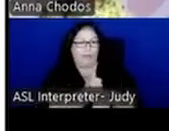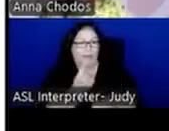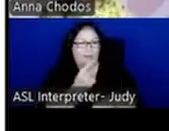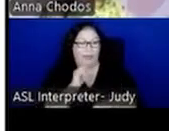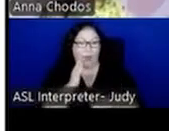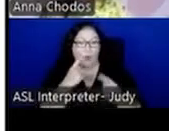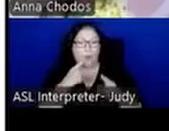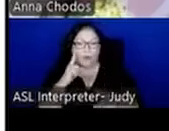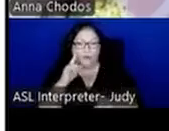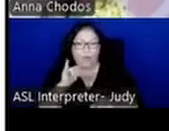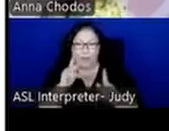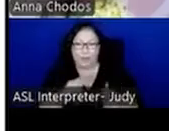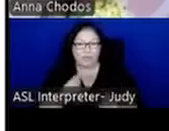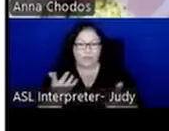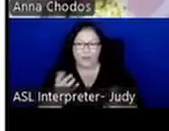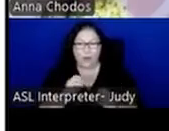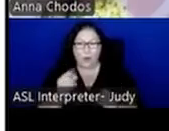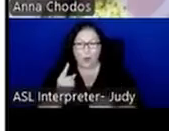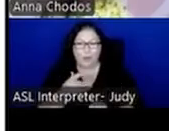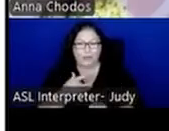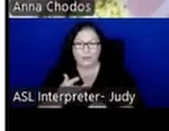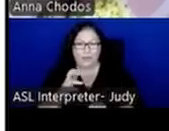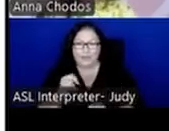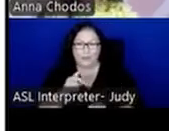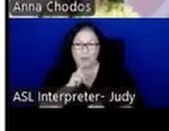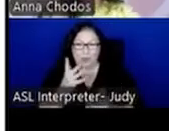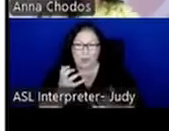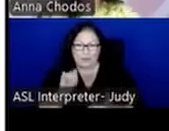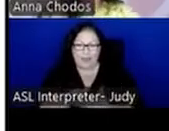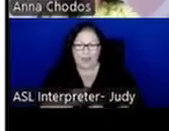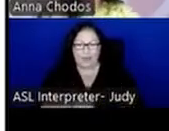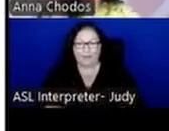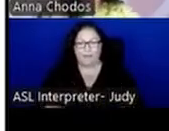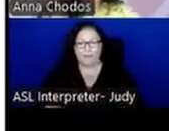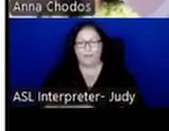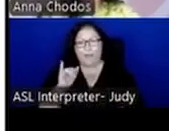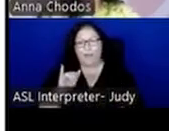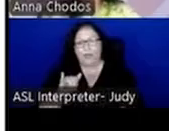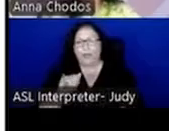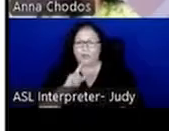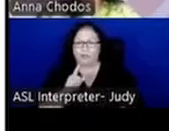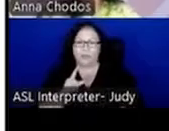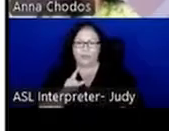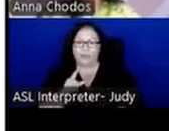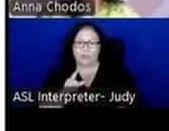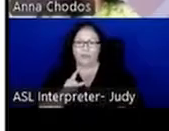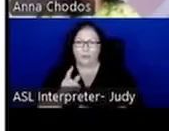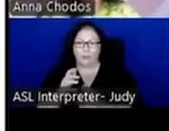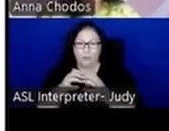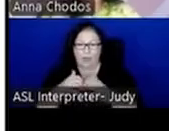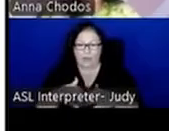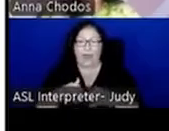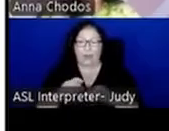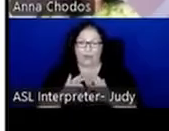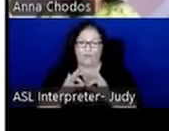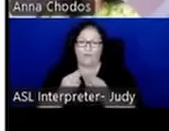that. And that's really breaking down the family structure or the natural social network